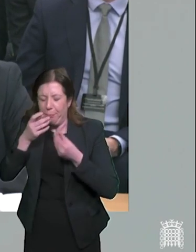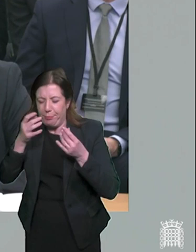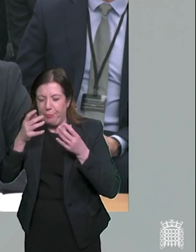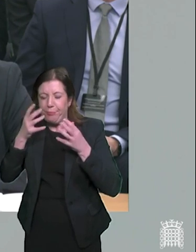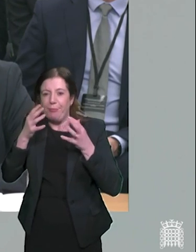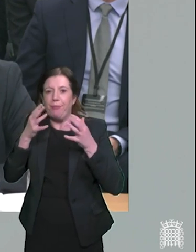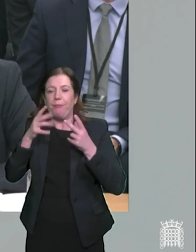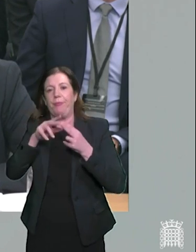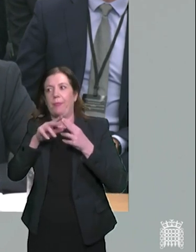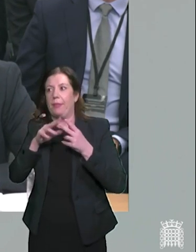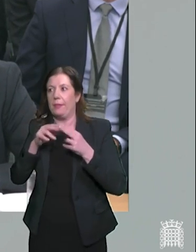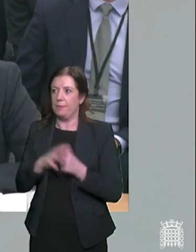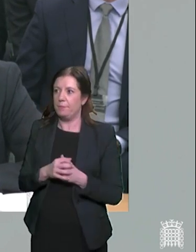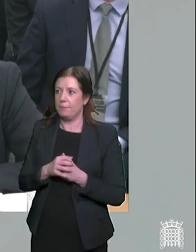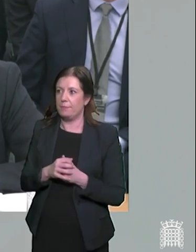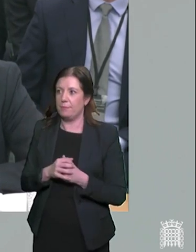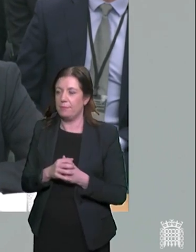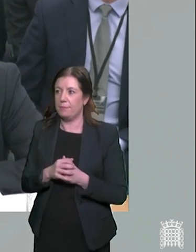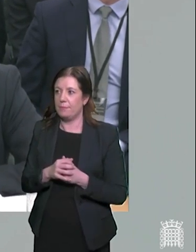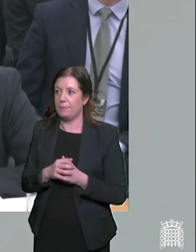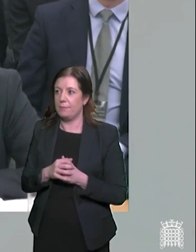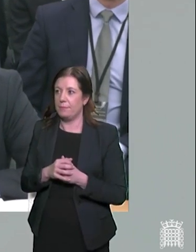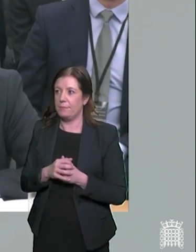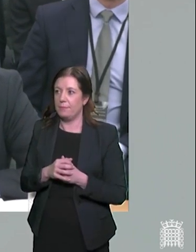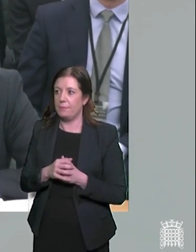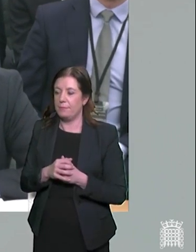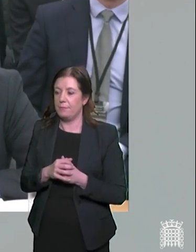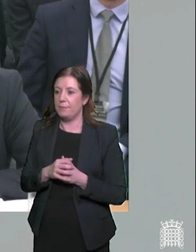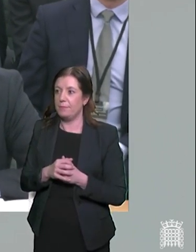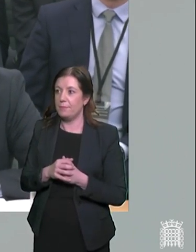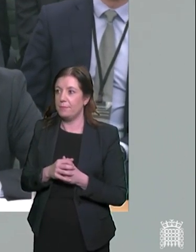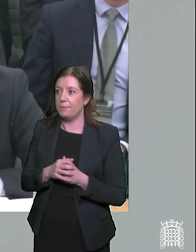of the officials. I've said they're talented, but anyway,